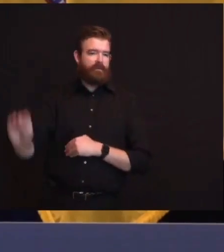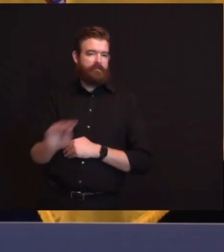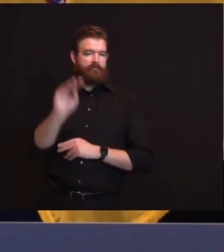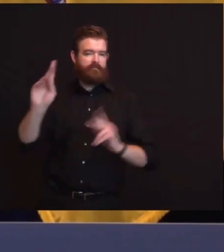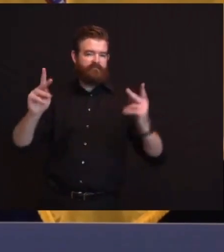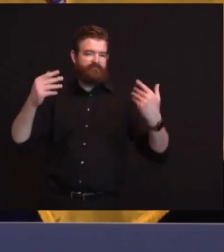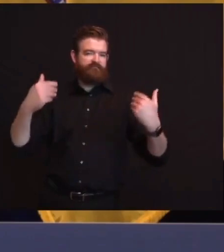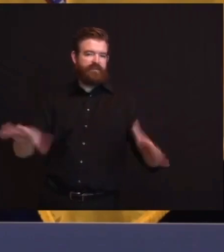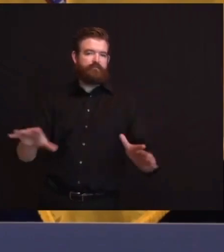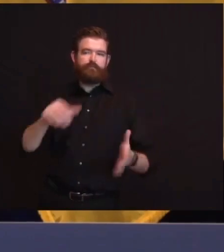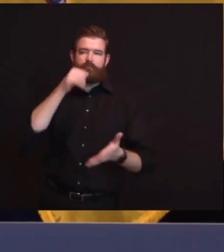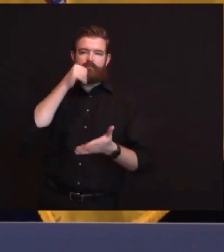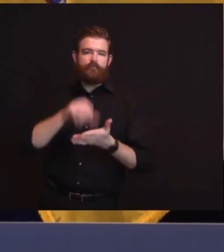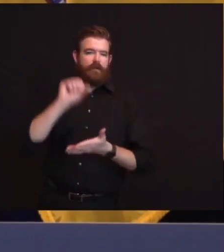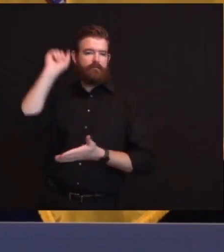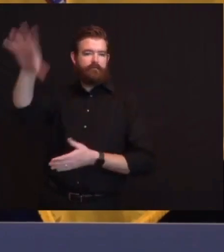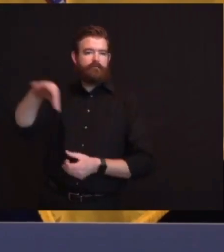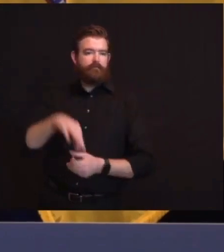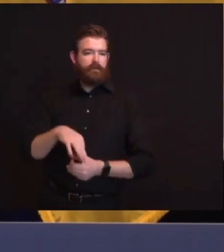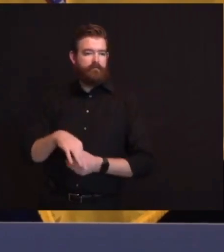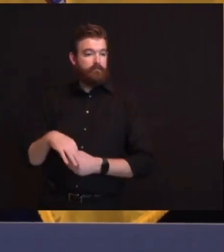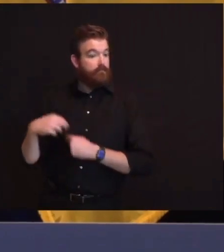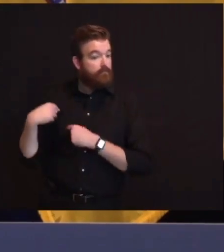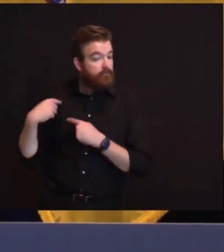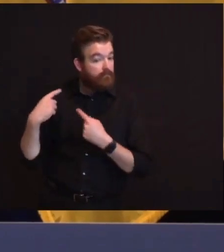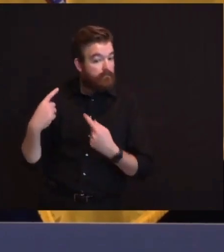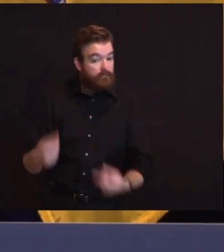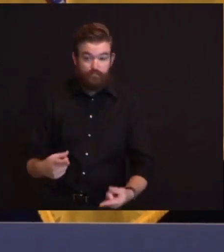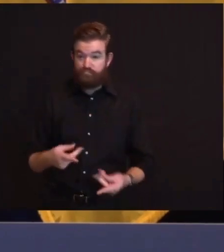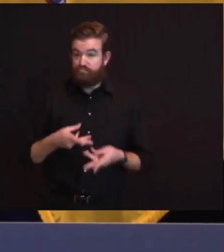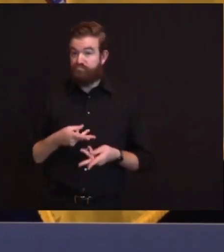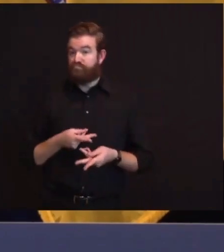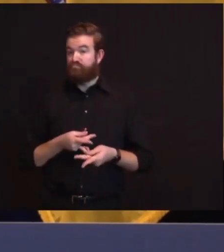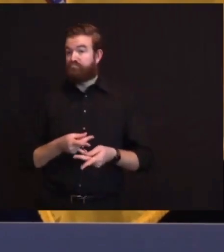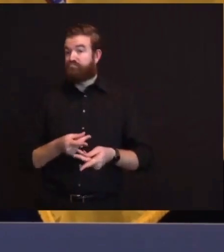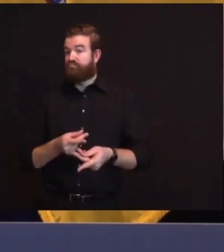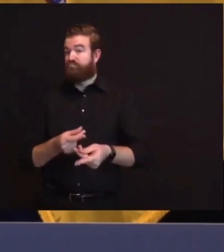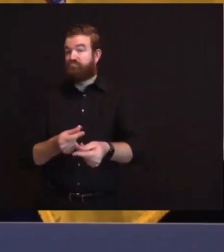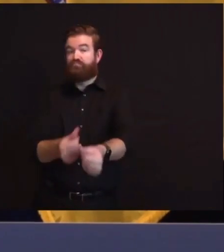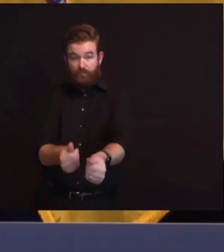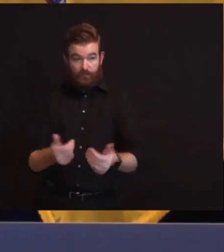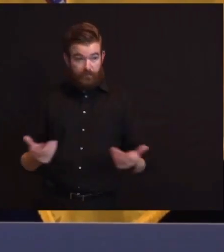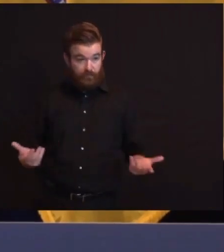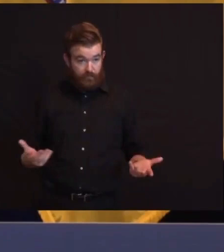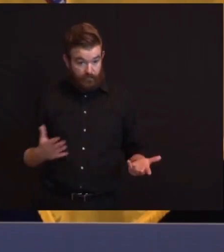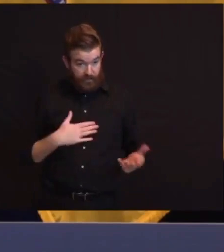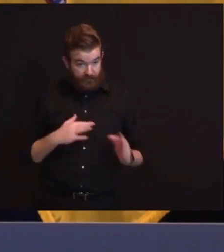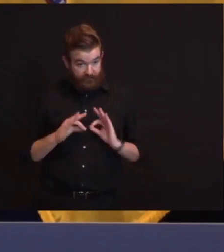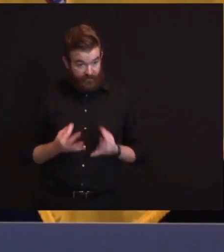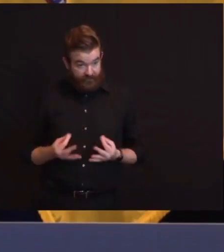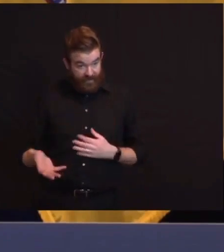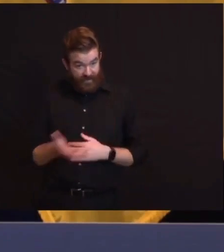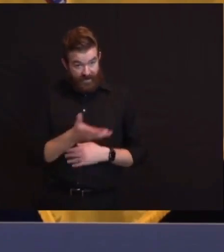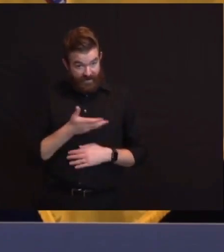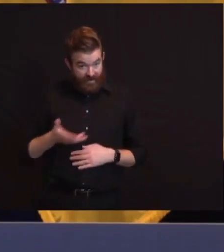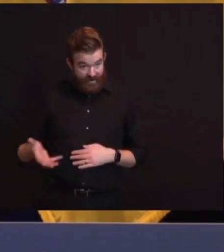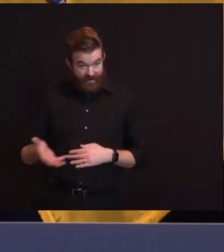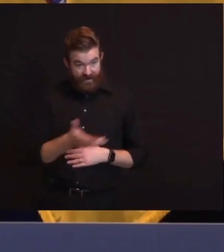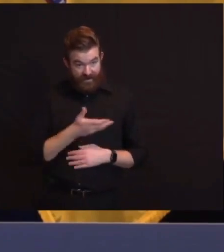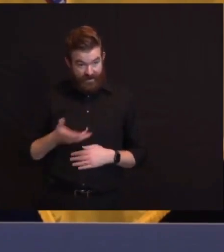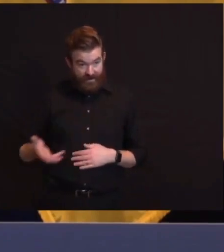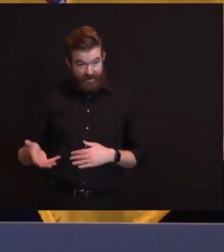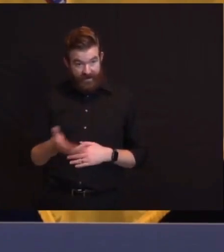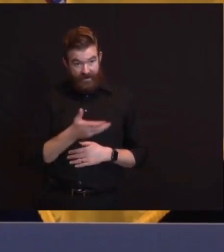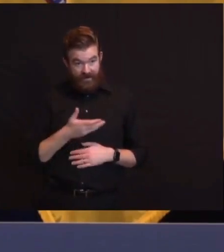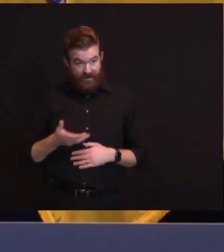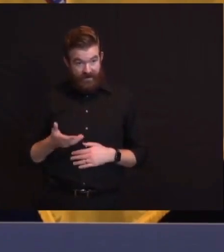so far it's going really well. 5 of the 6 Murphys are able to vote. We went out Friday night, dropped our Sam, who could not vote, held